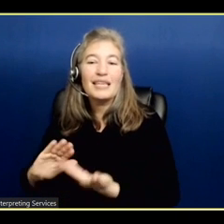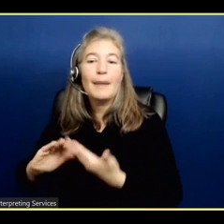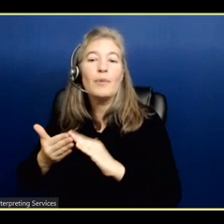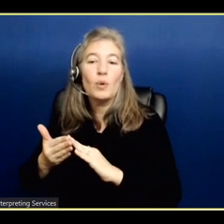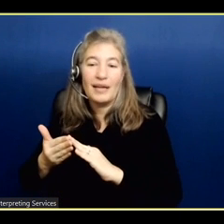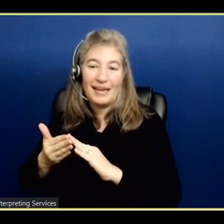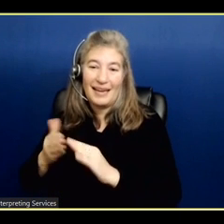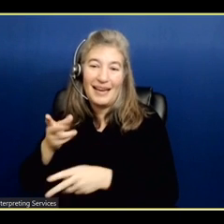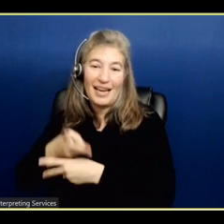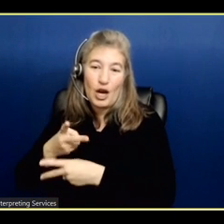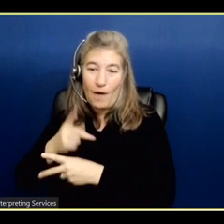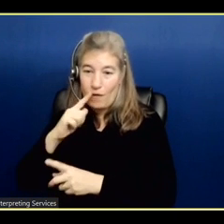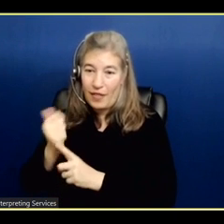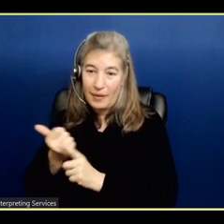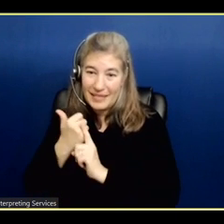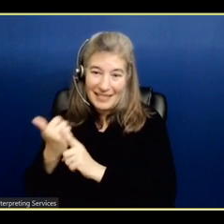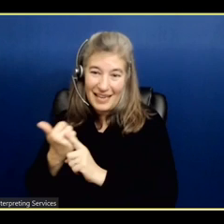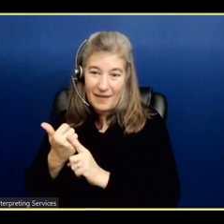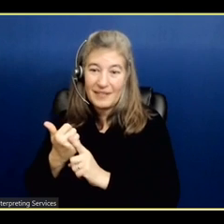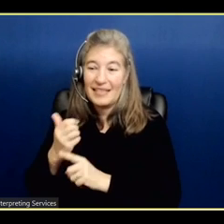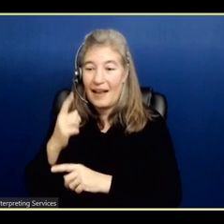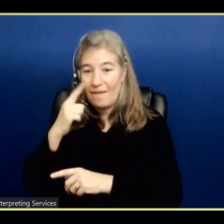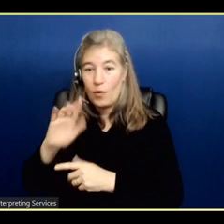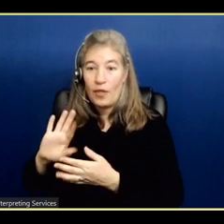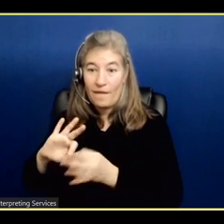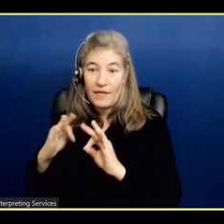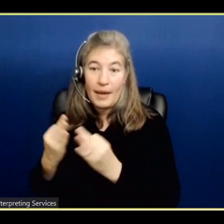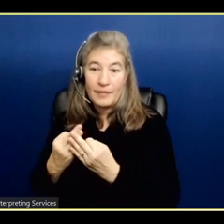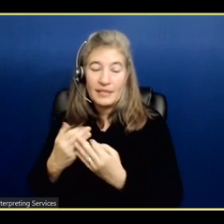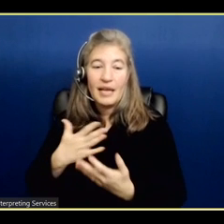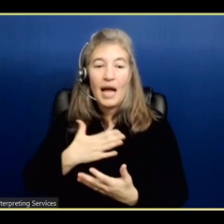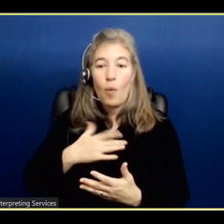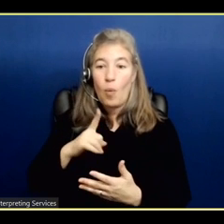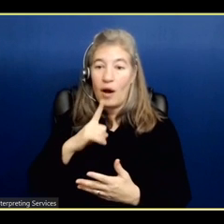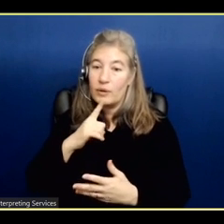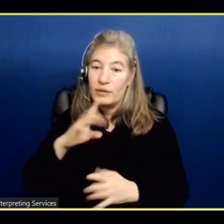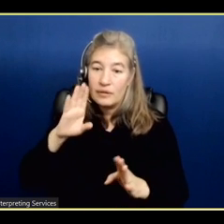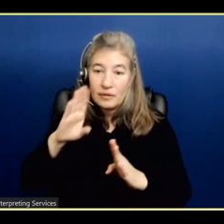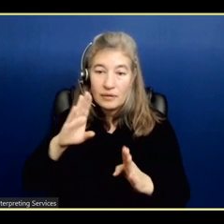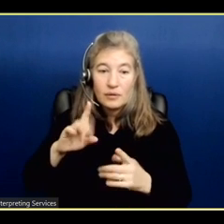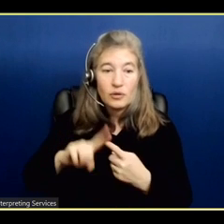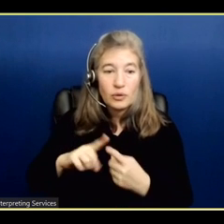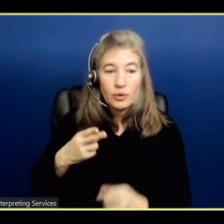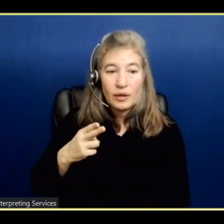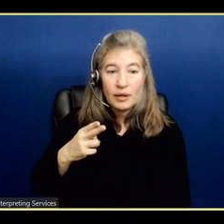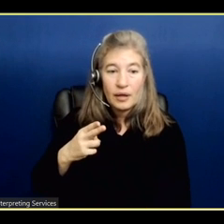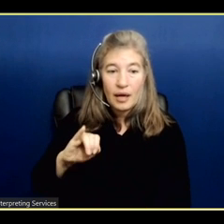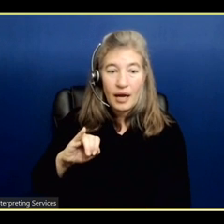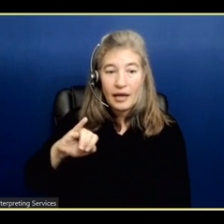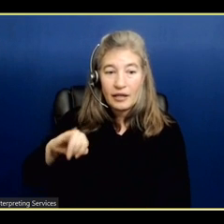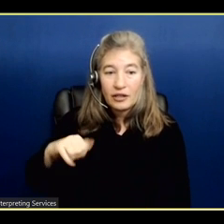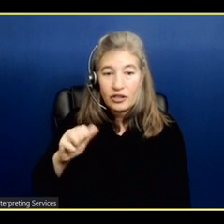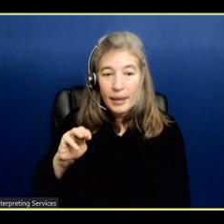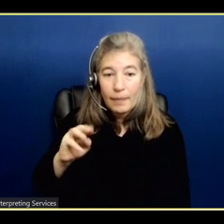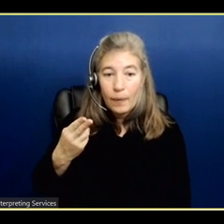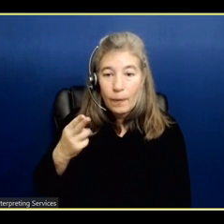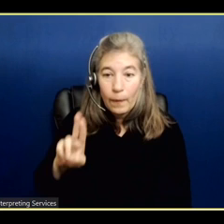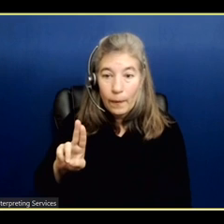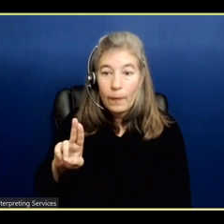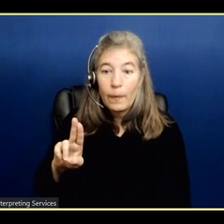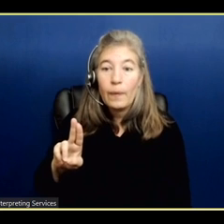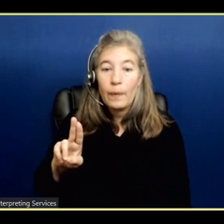throws a wrench into our best efforts to organize around the census, and it's making the hard-to-reach people that much harder to